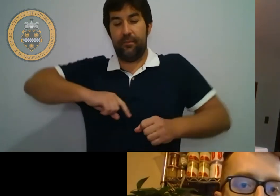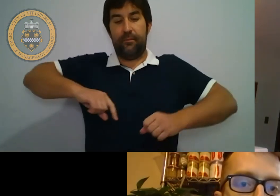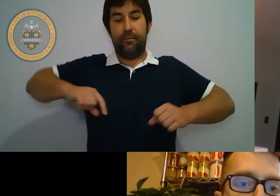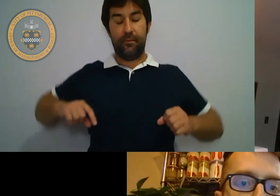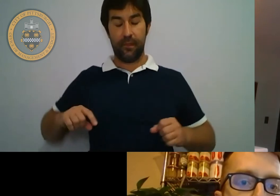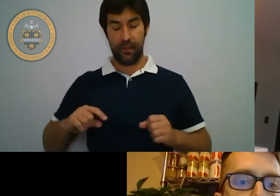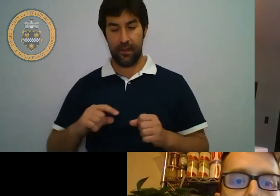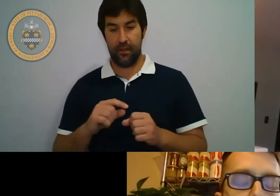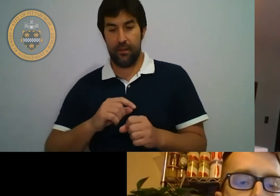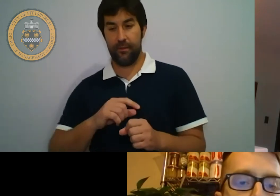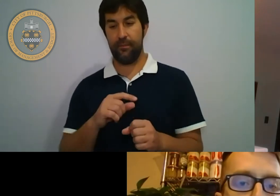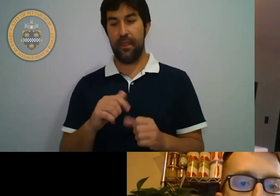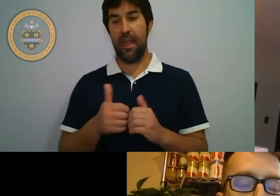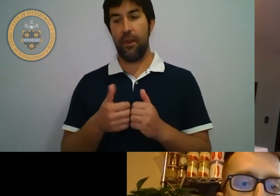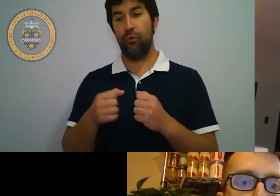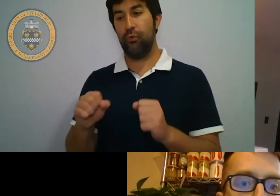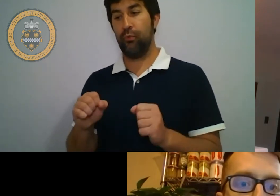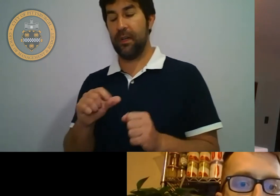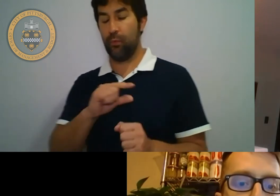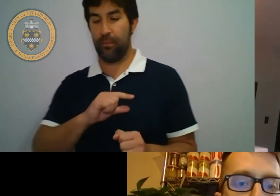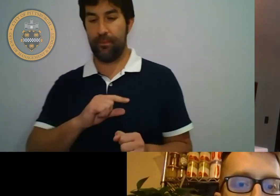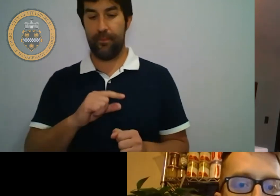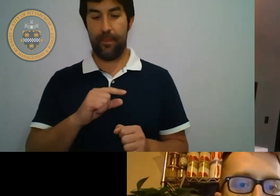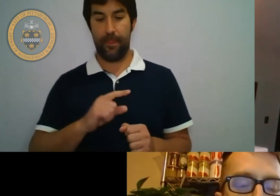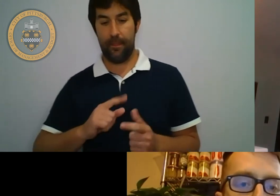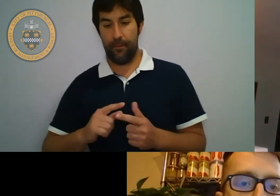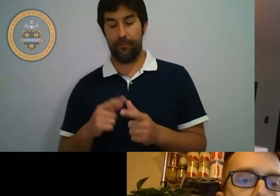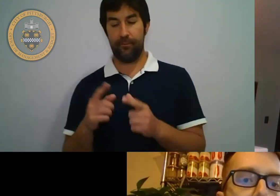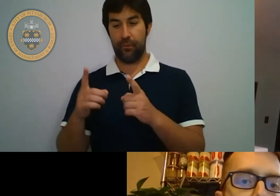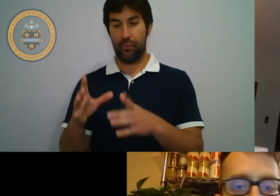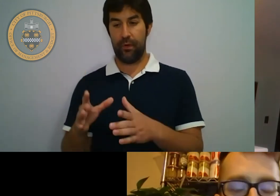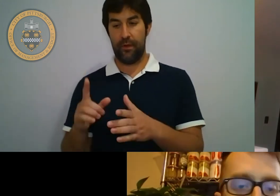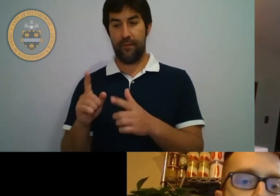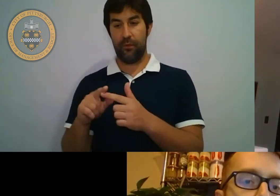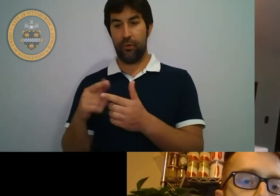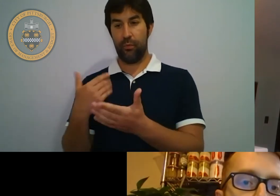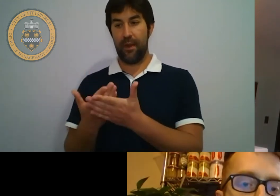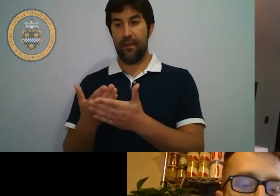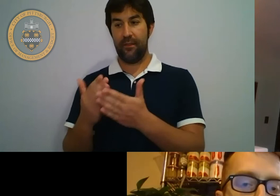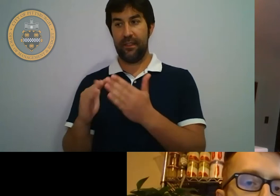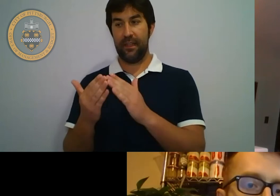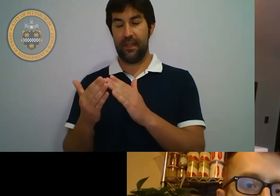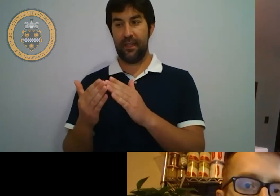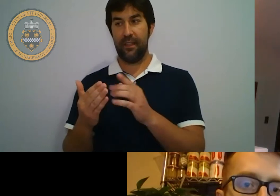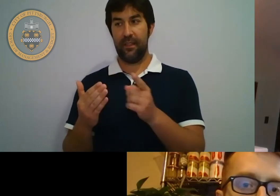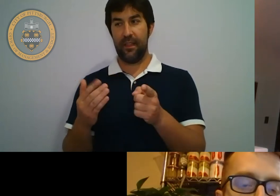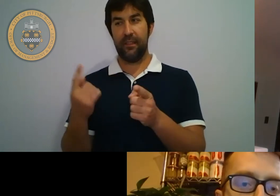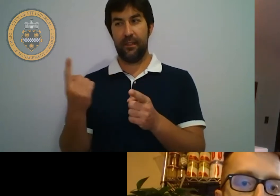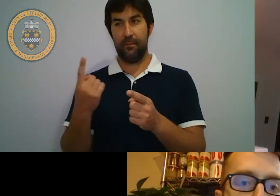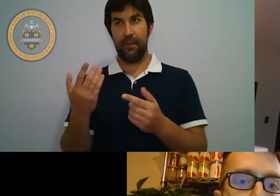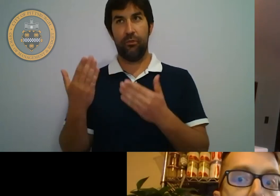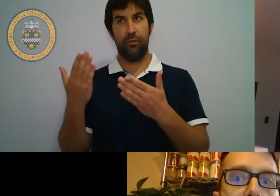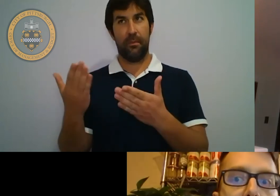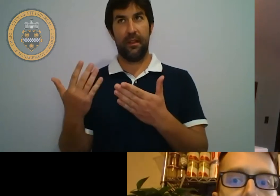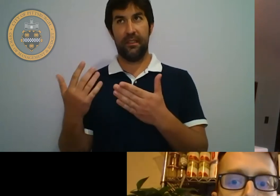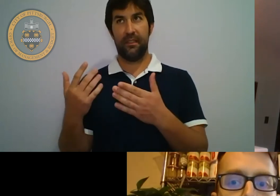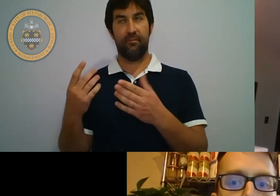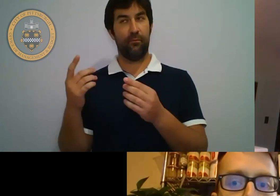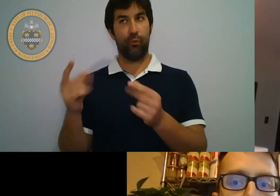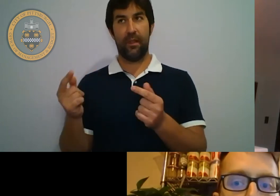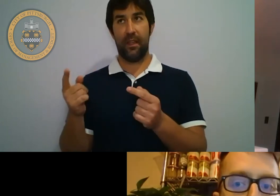So within the capital budget, towards the end, we have some appendices. There is one that just lists all of the proposals that